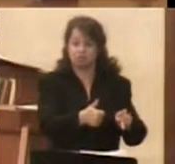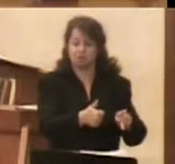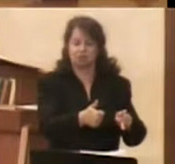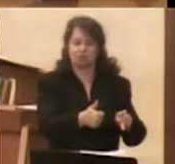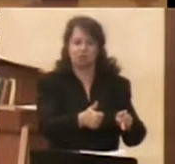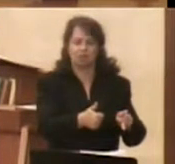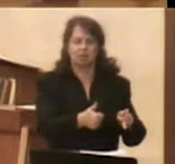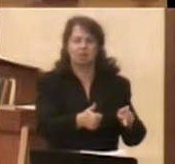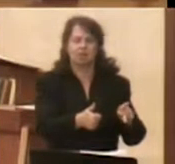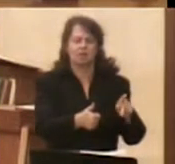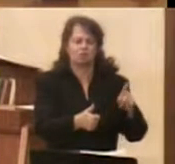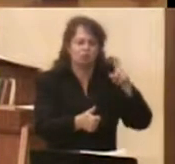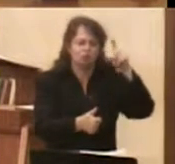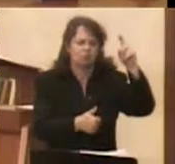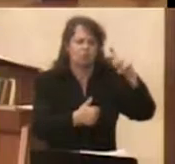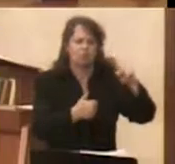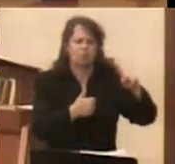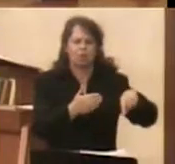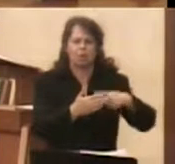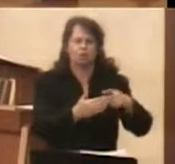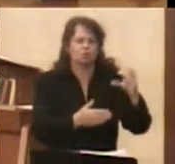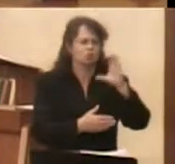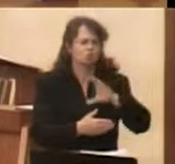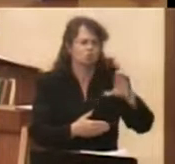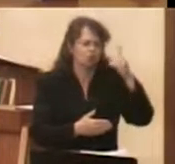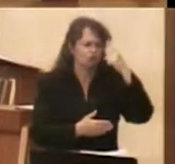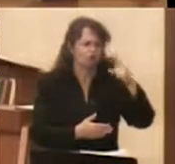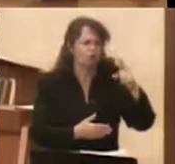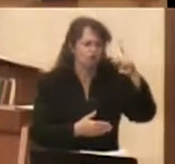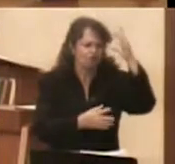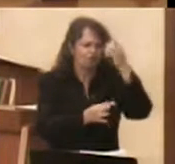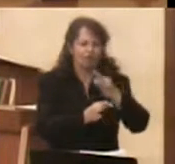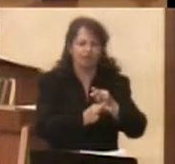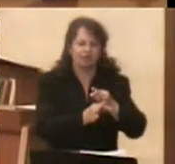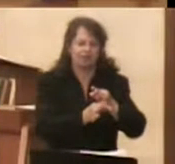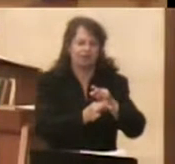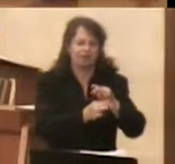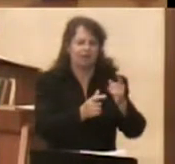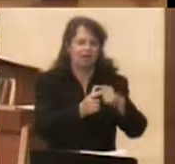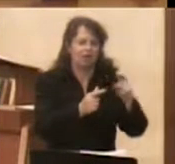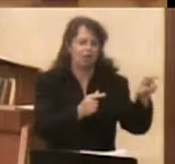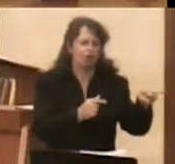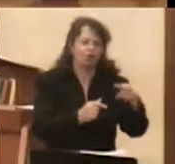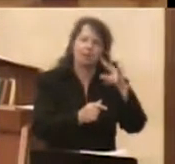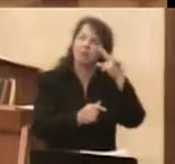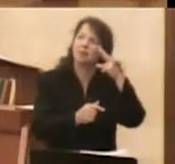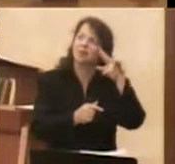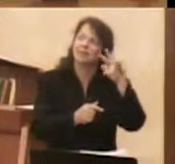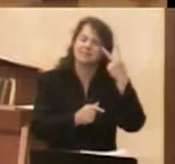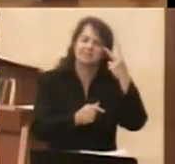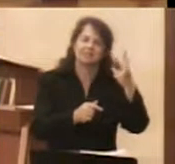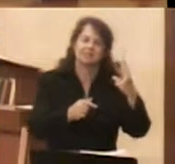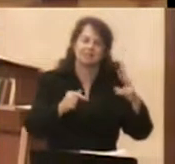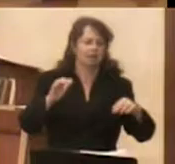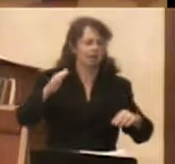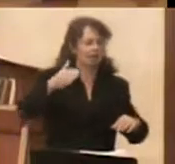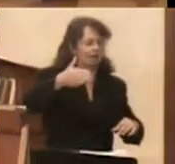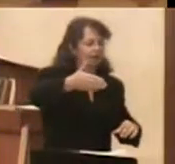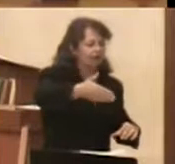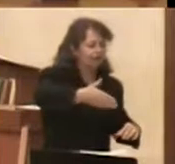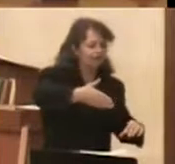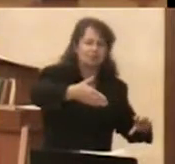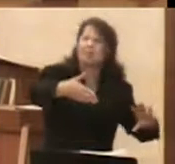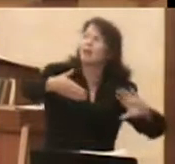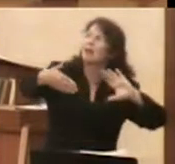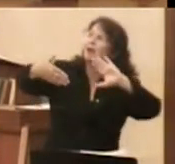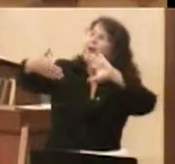for faith and then looking up to see Jesus' own self extending a hand to her. I believe